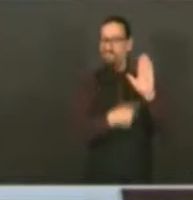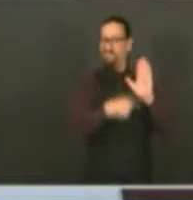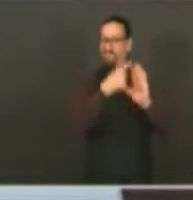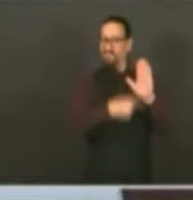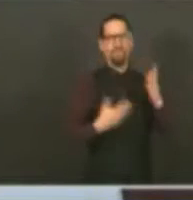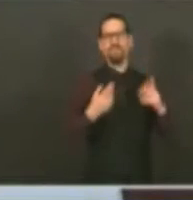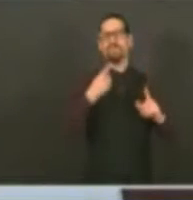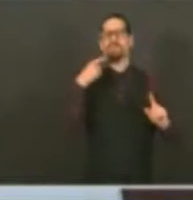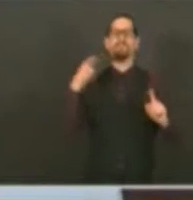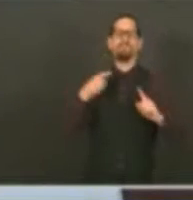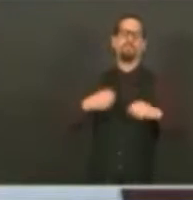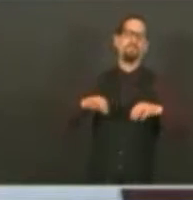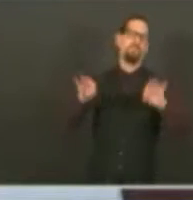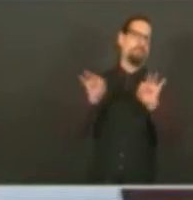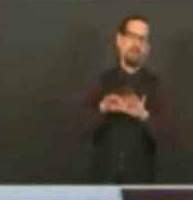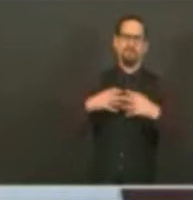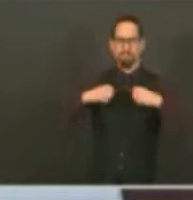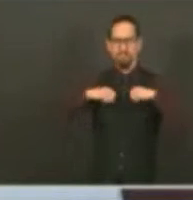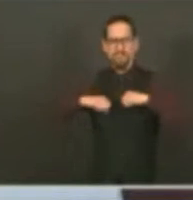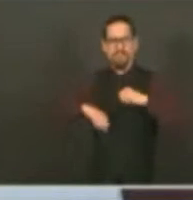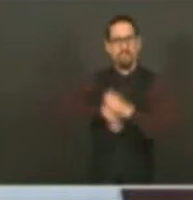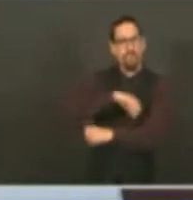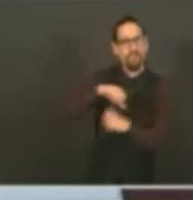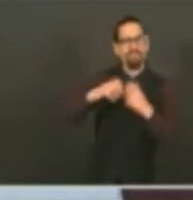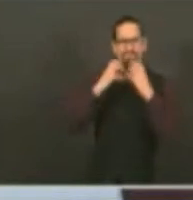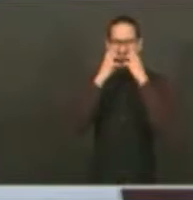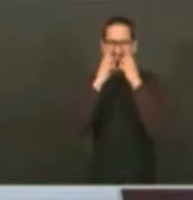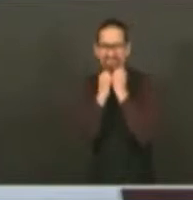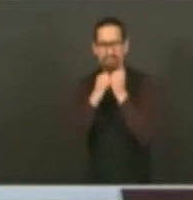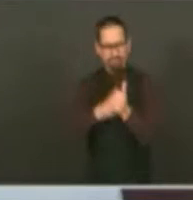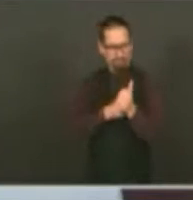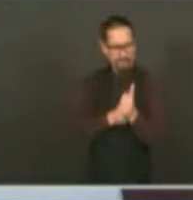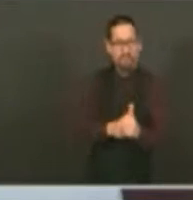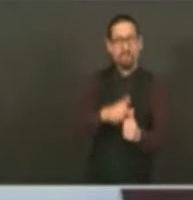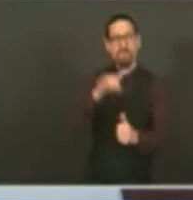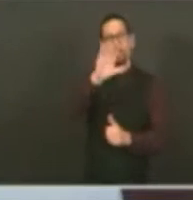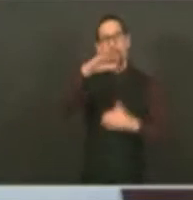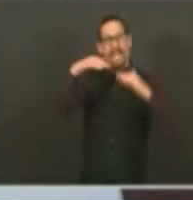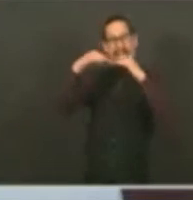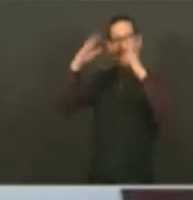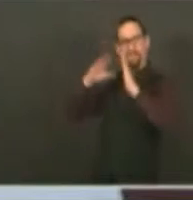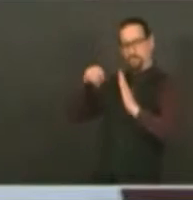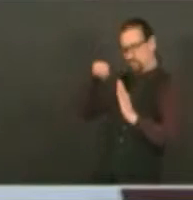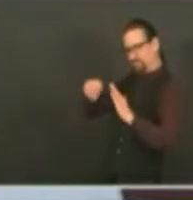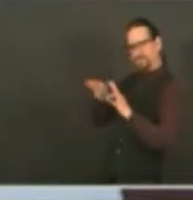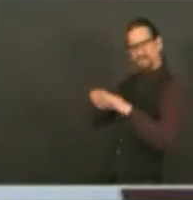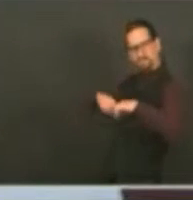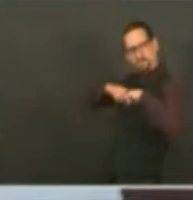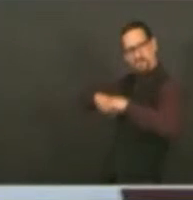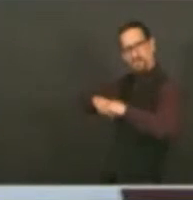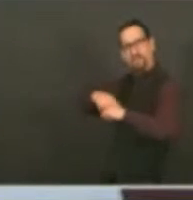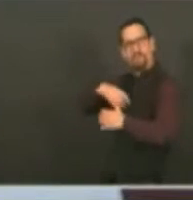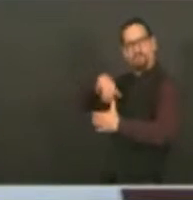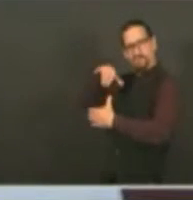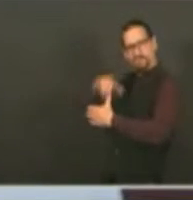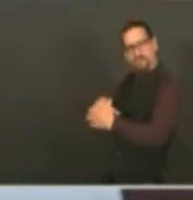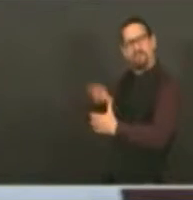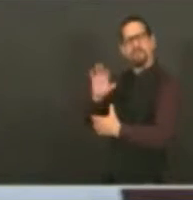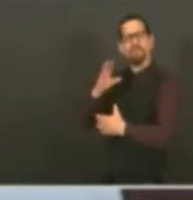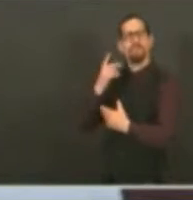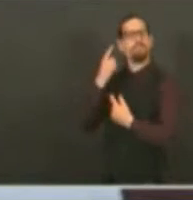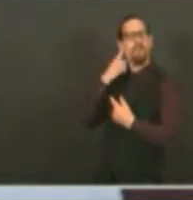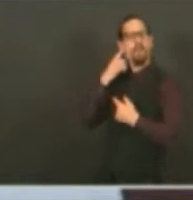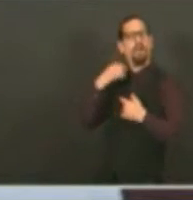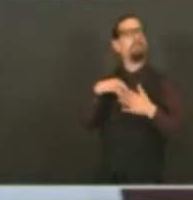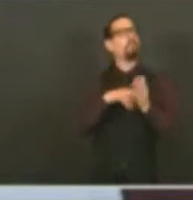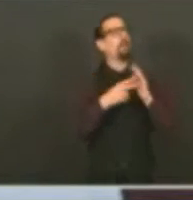want you to think actively. Stop thinking so much about what you can't do and start thinking about what you